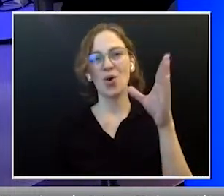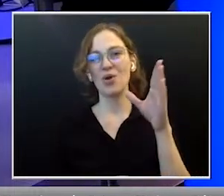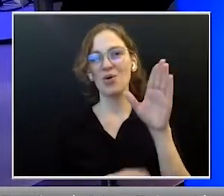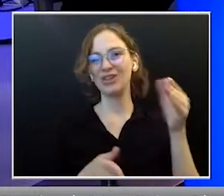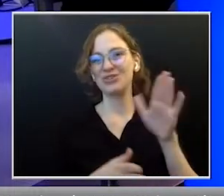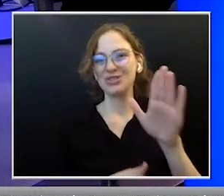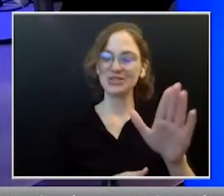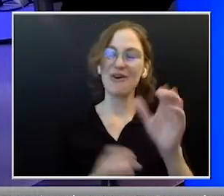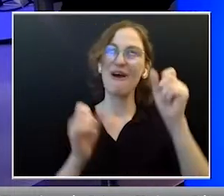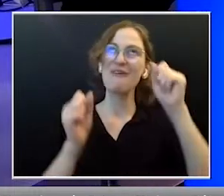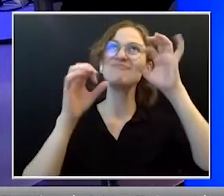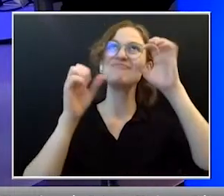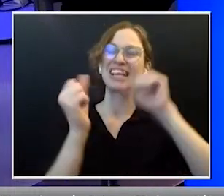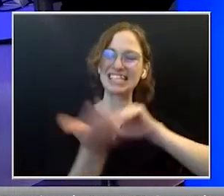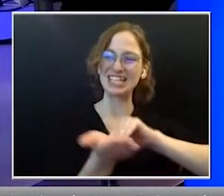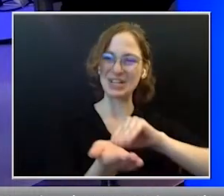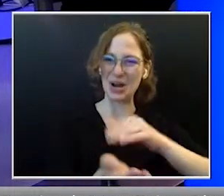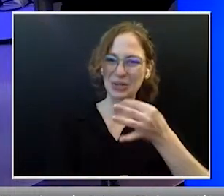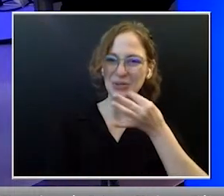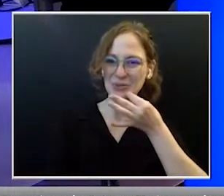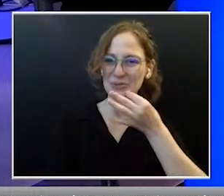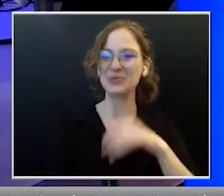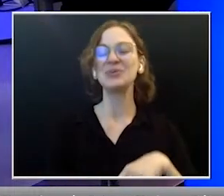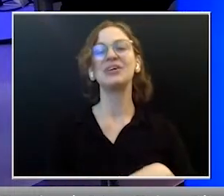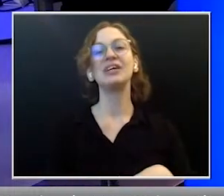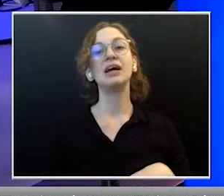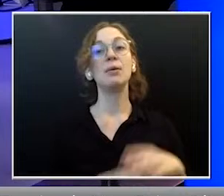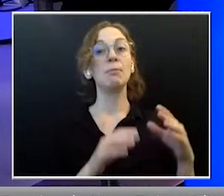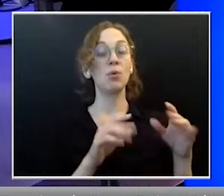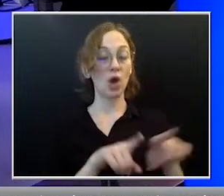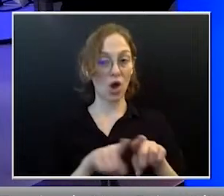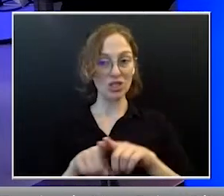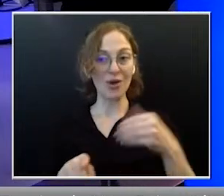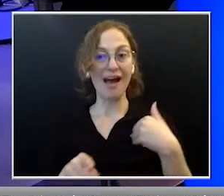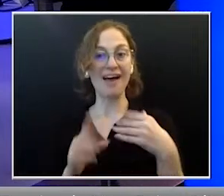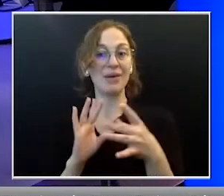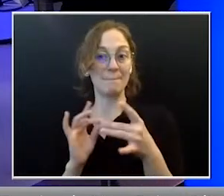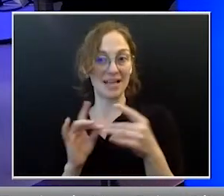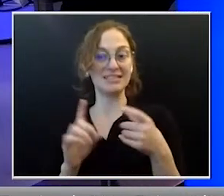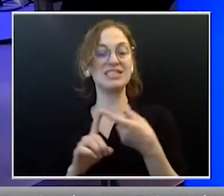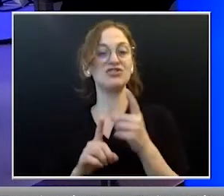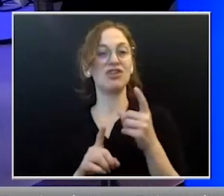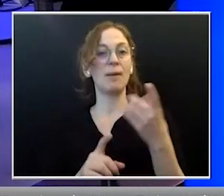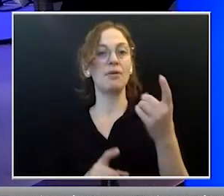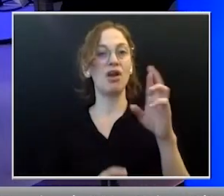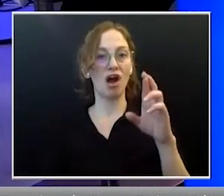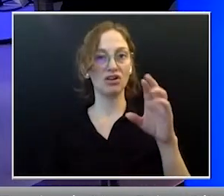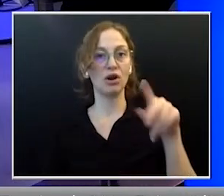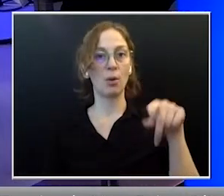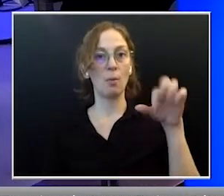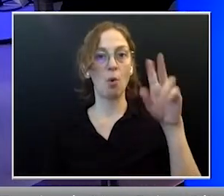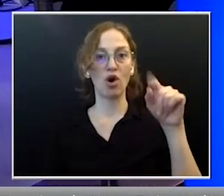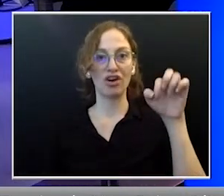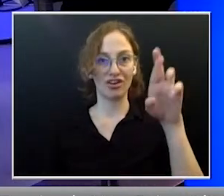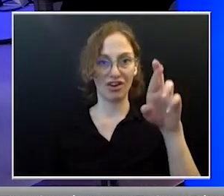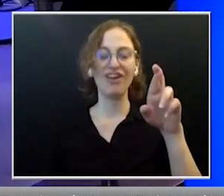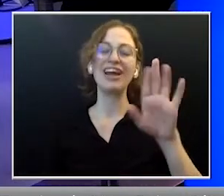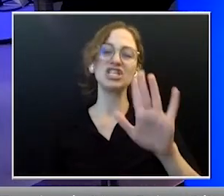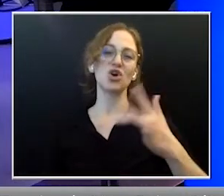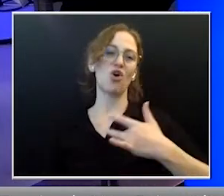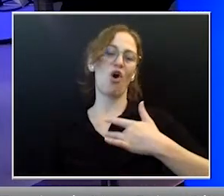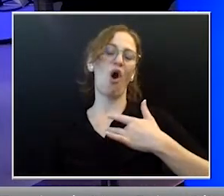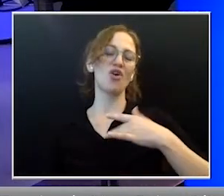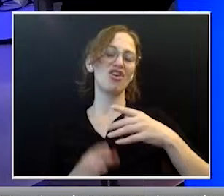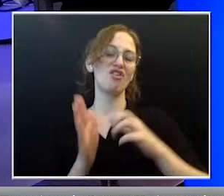Fabian, Dr. Jewel. We also have a message from Dr. Porter. He's your cardio-oncologist. He's out of the country now. Okay. But here's